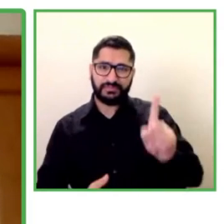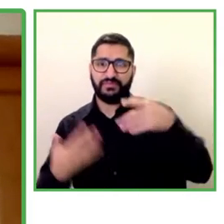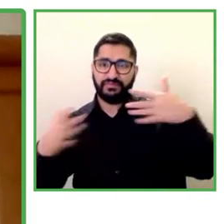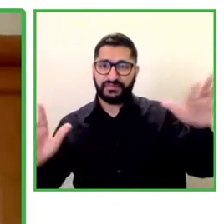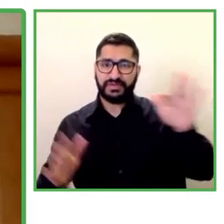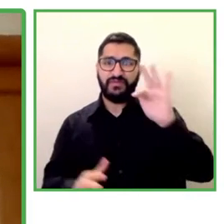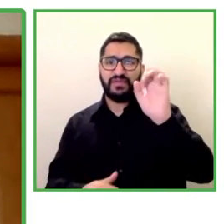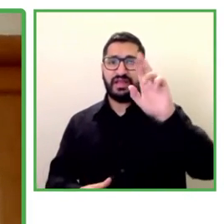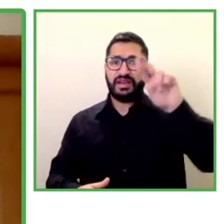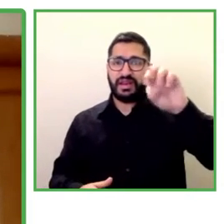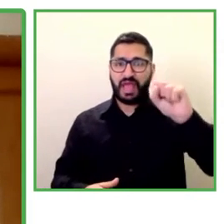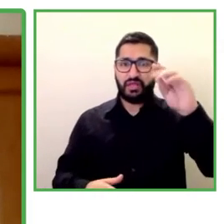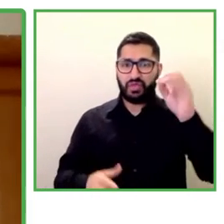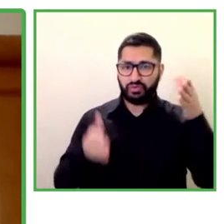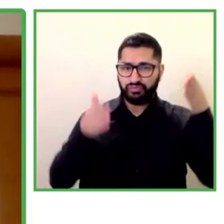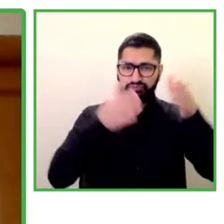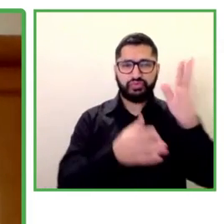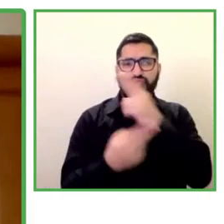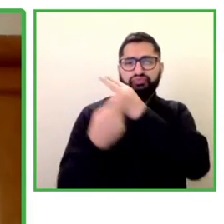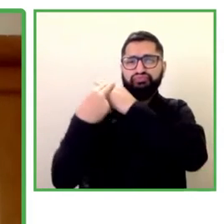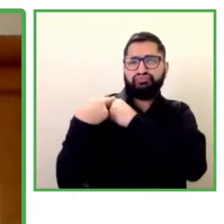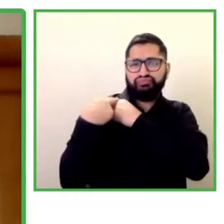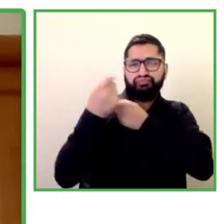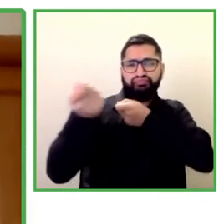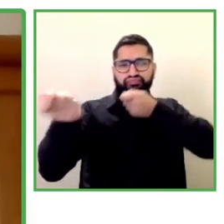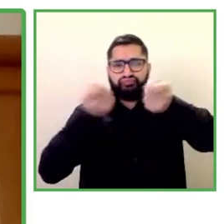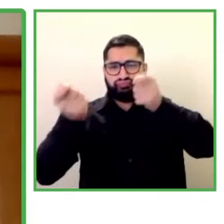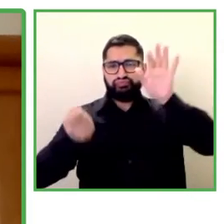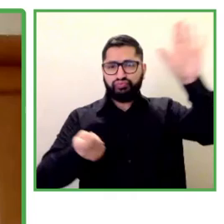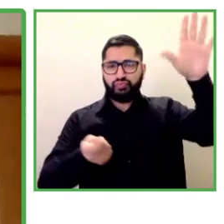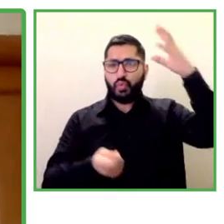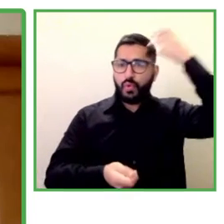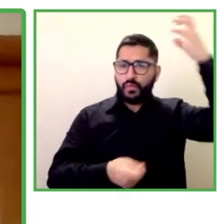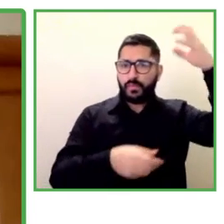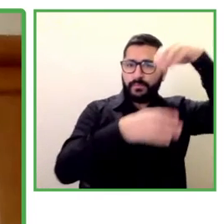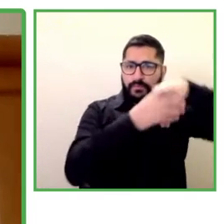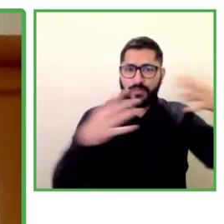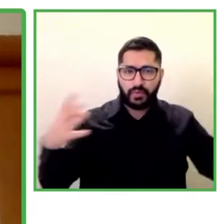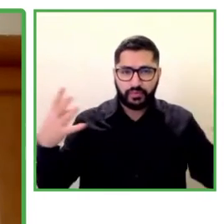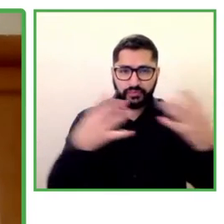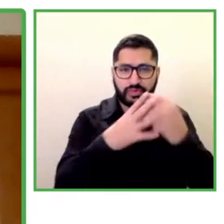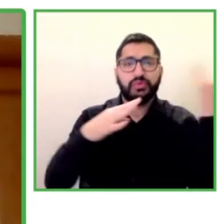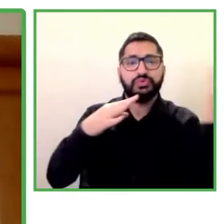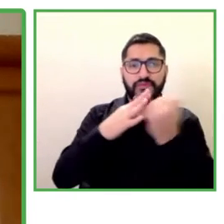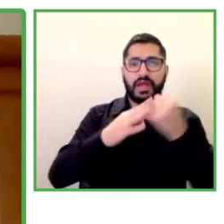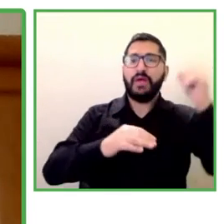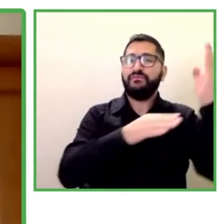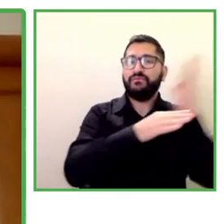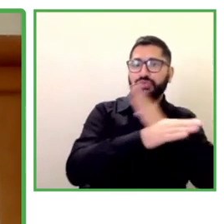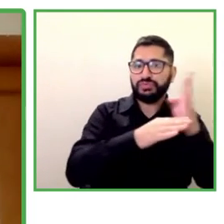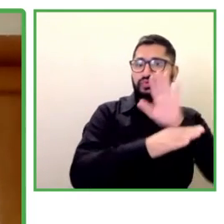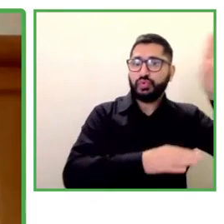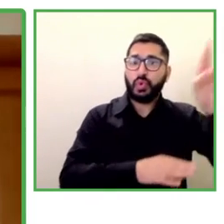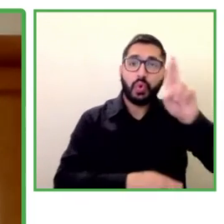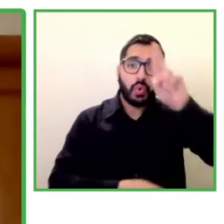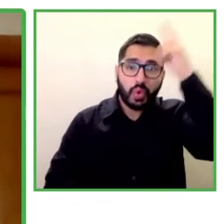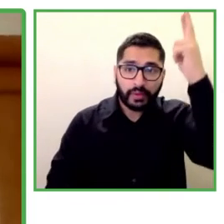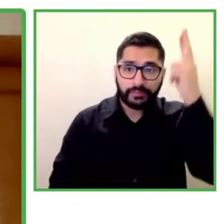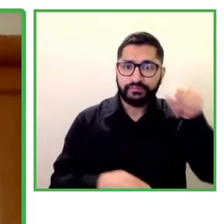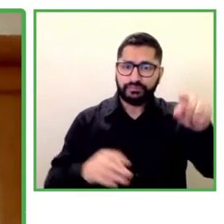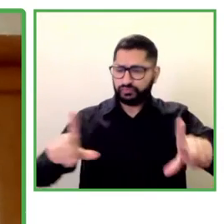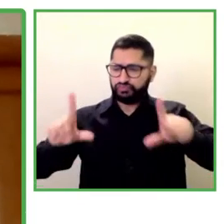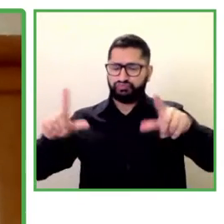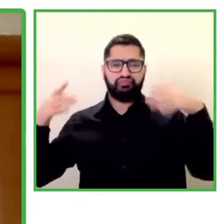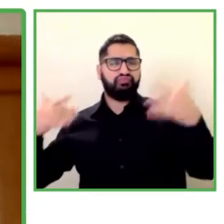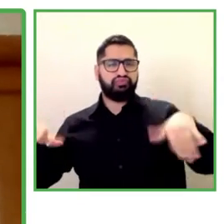is the executive director of the National Network of Inclusive projects, inclusive companies in